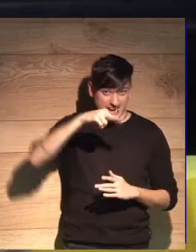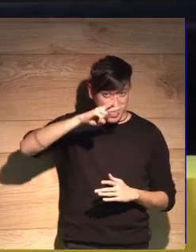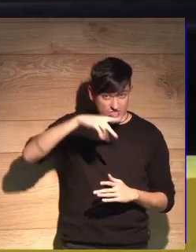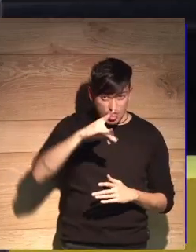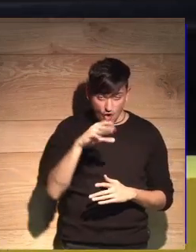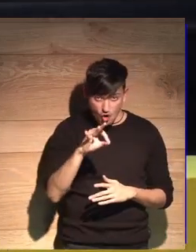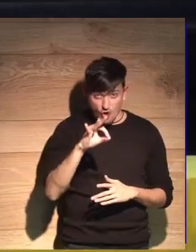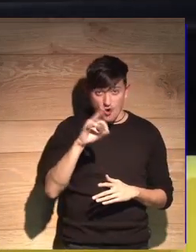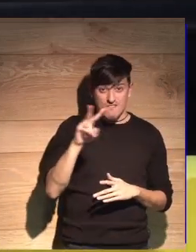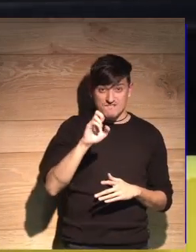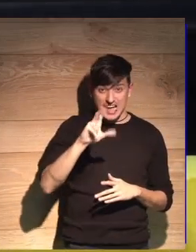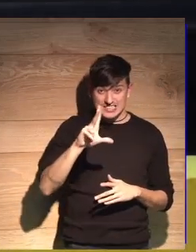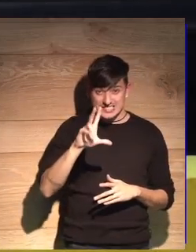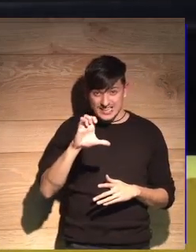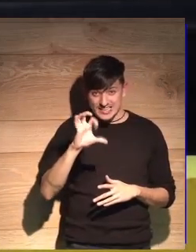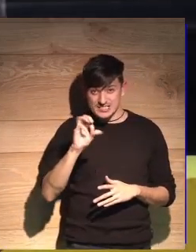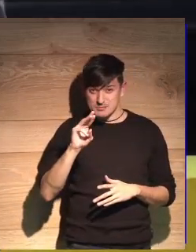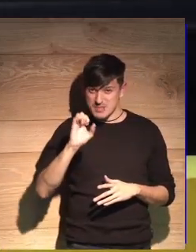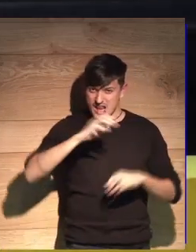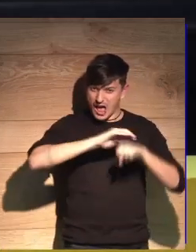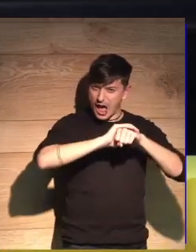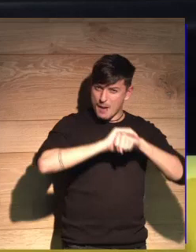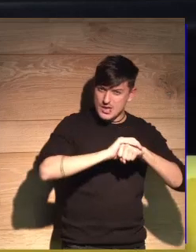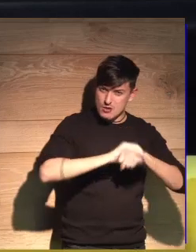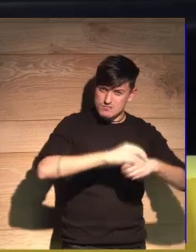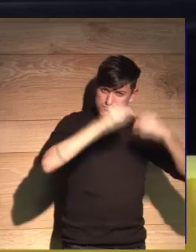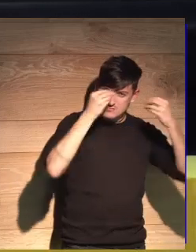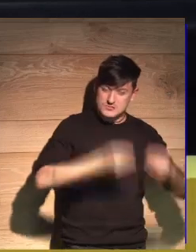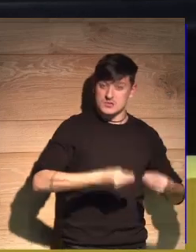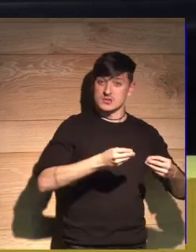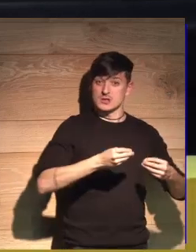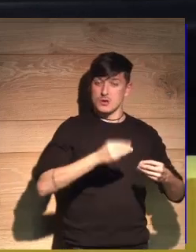Fernando Balestin, who's a good friend, politologist, professor,